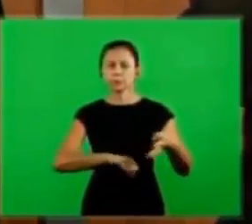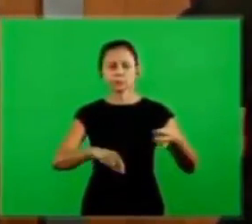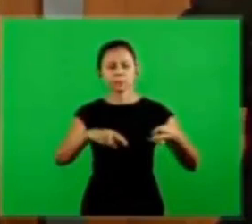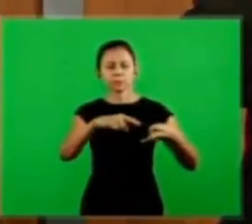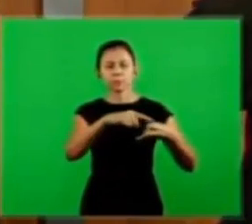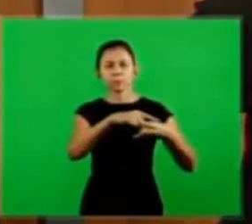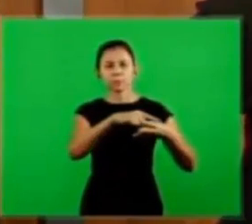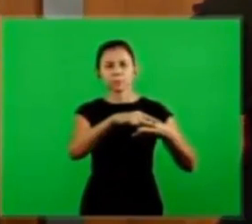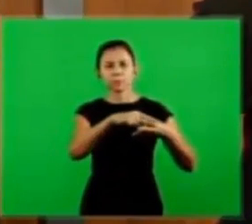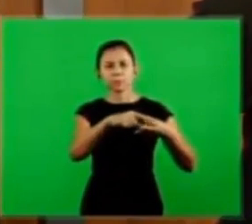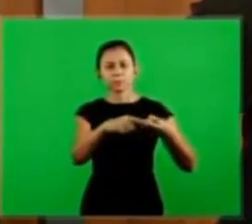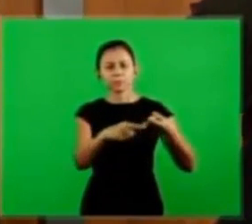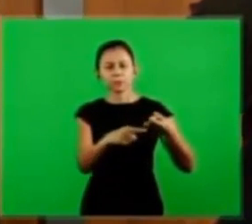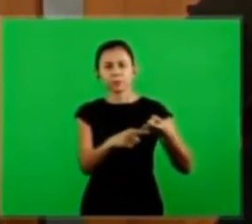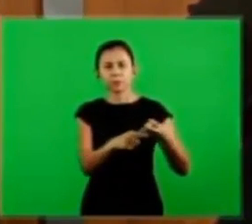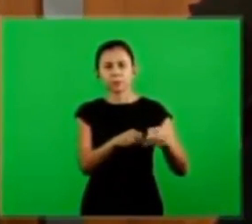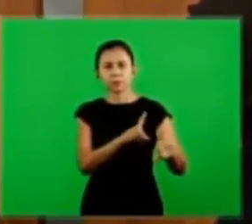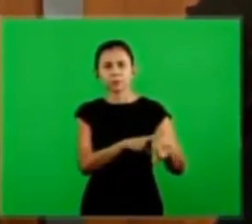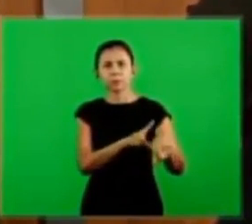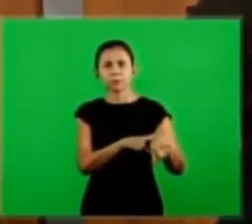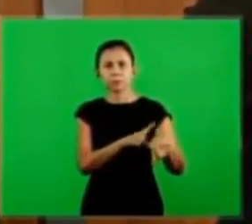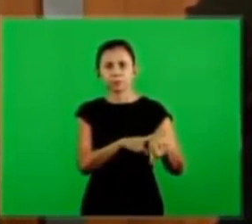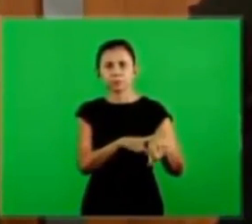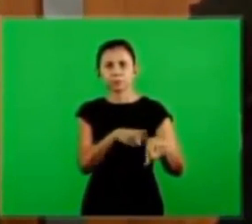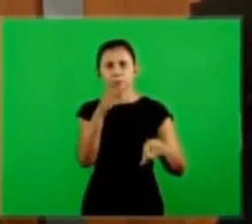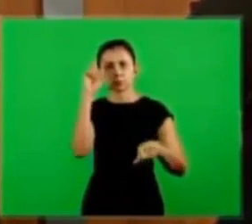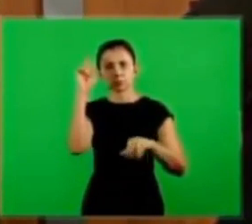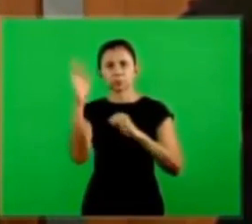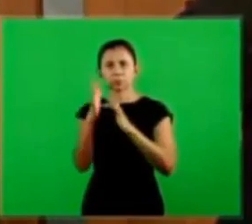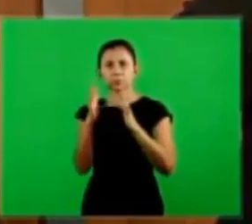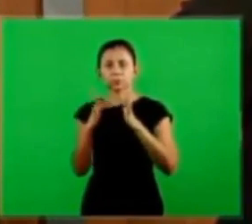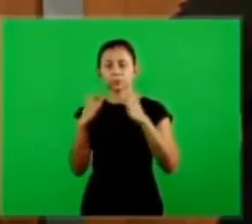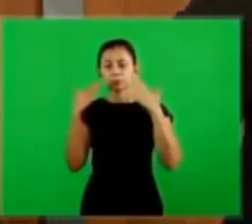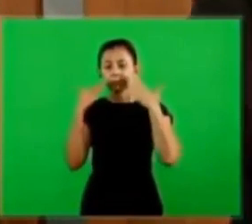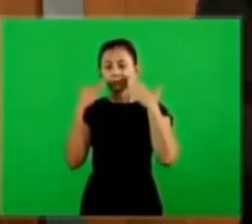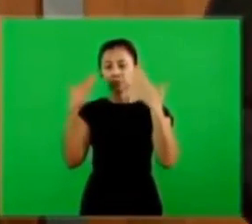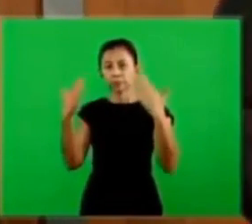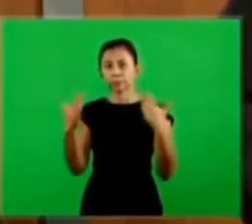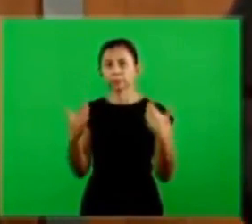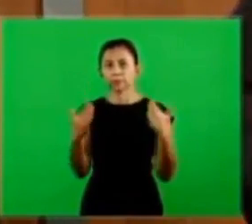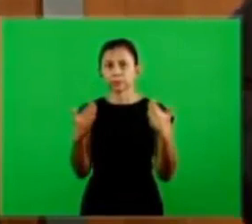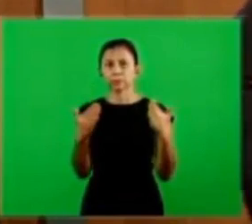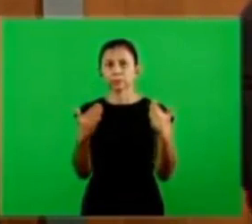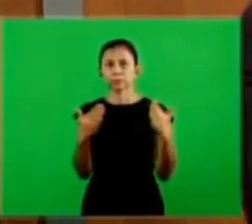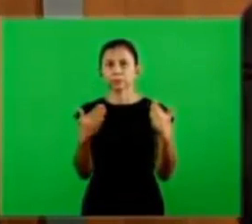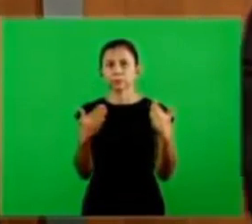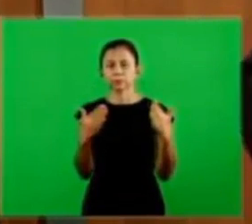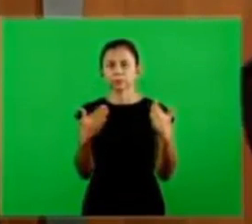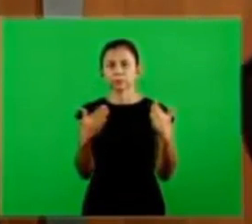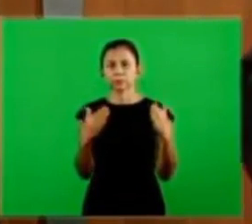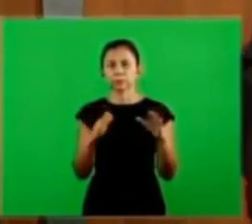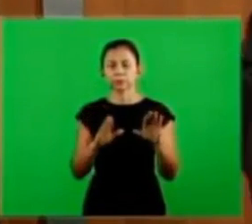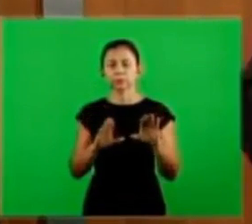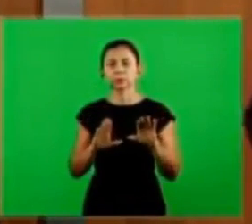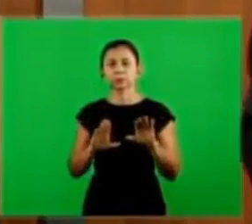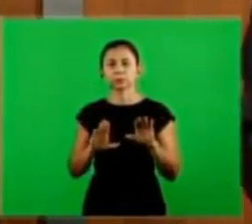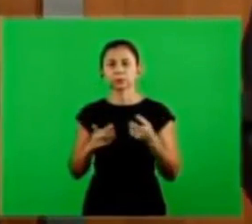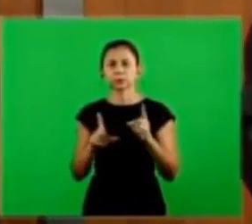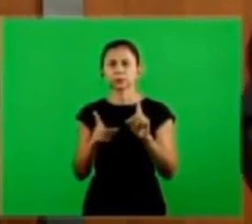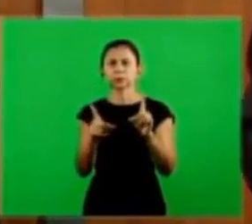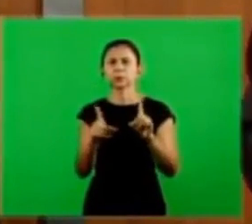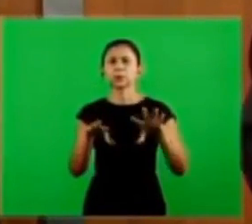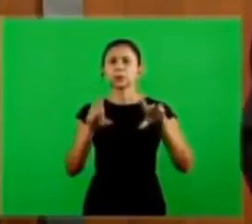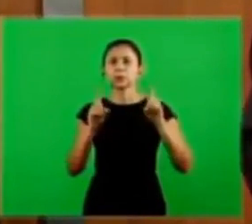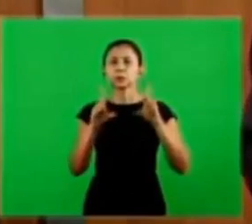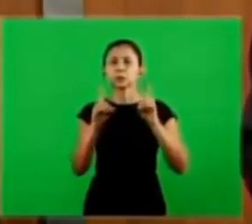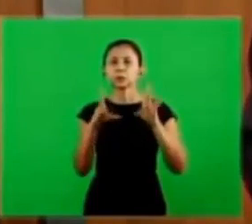in the three cases, three moments in which Jesus present himself after resurrected to the